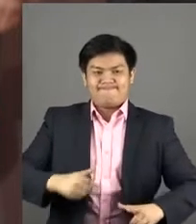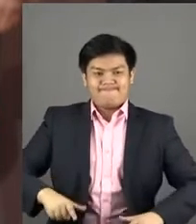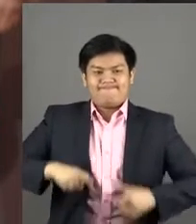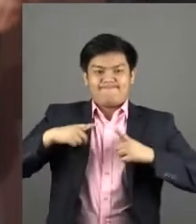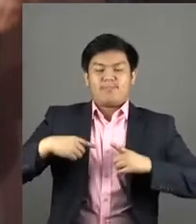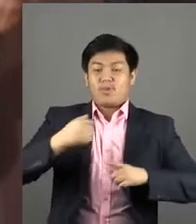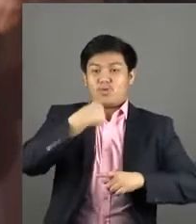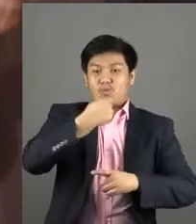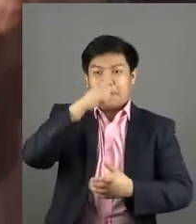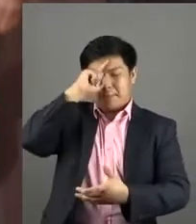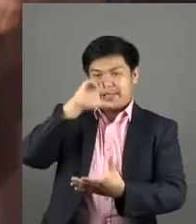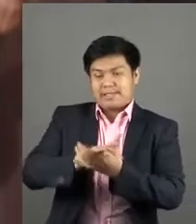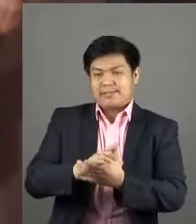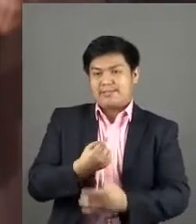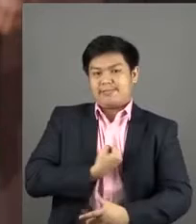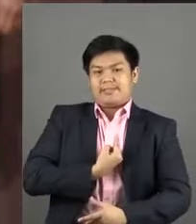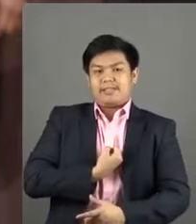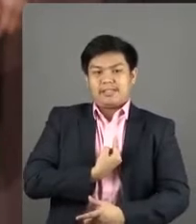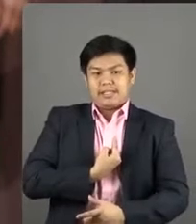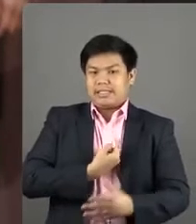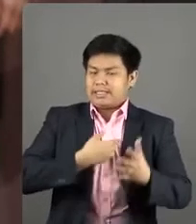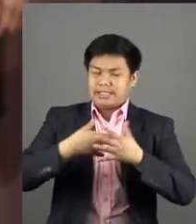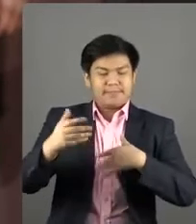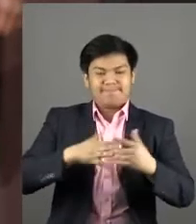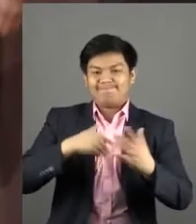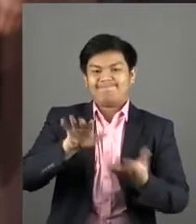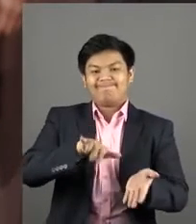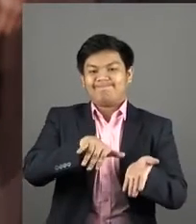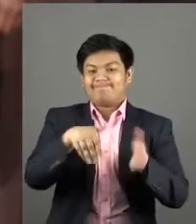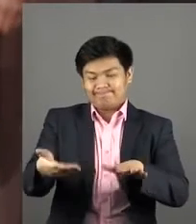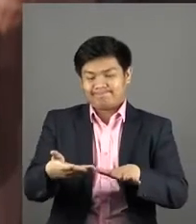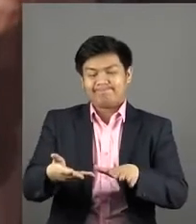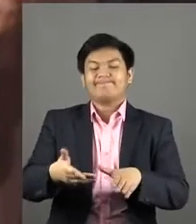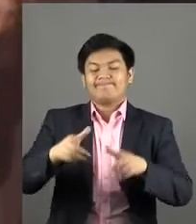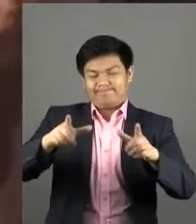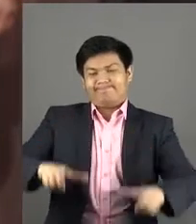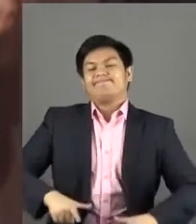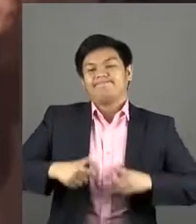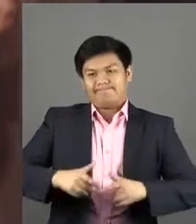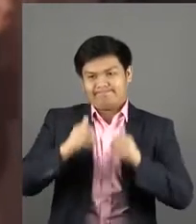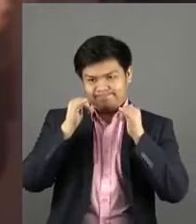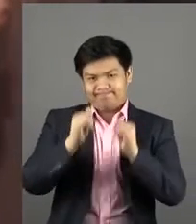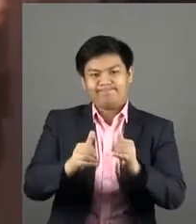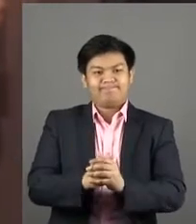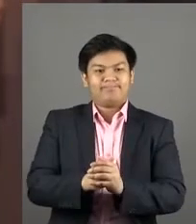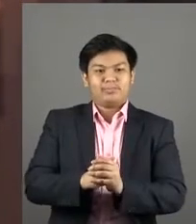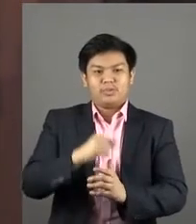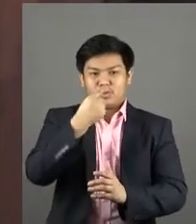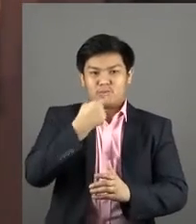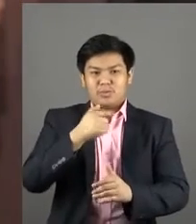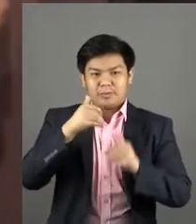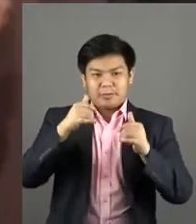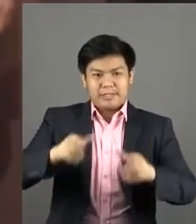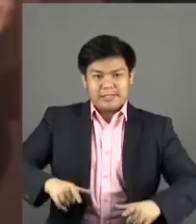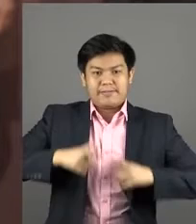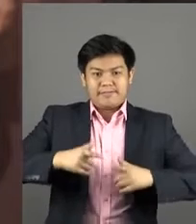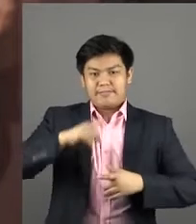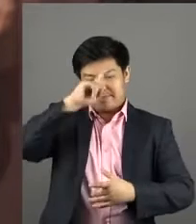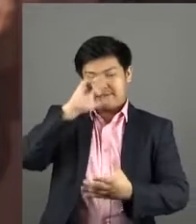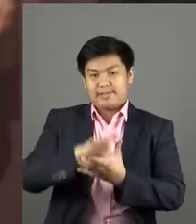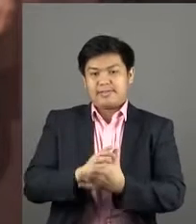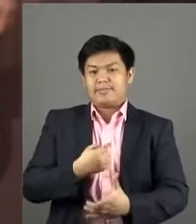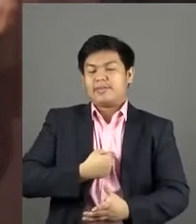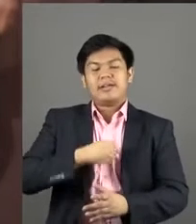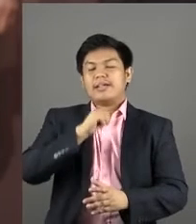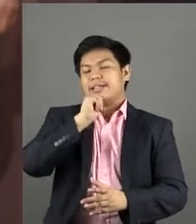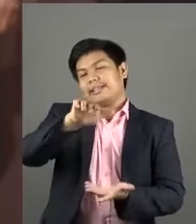who believes in me, though he may die, he shall live. And whoever lives and believes in me shall